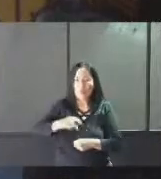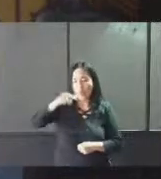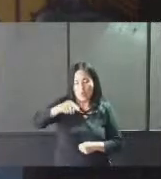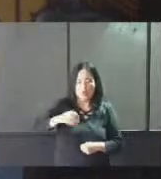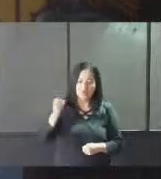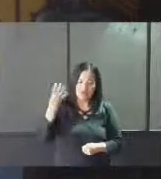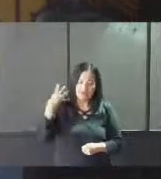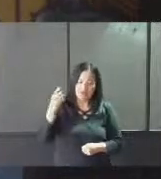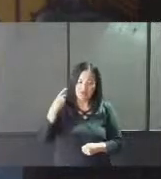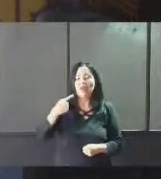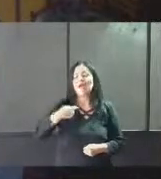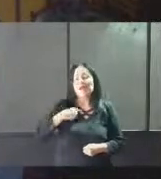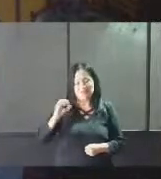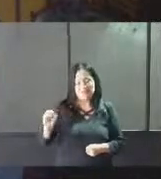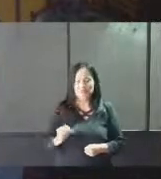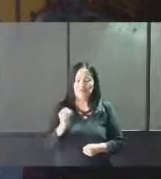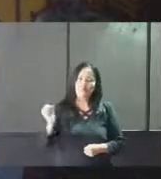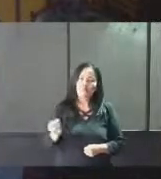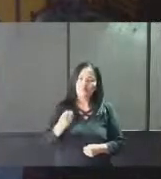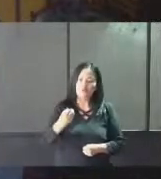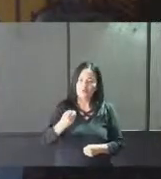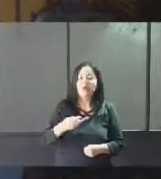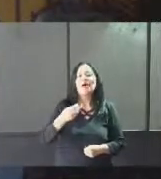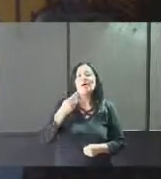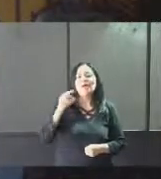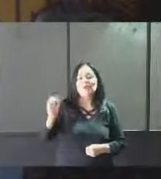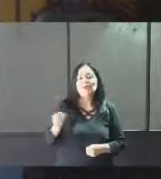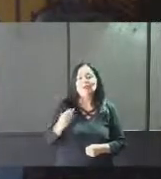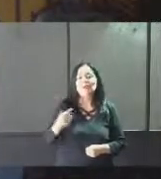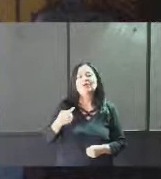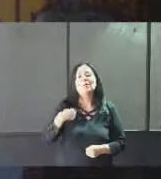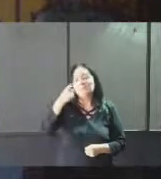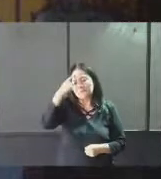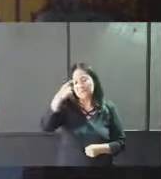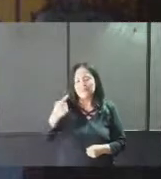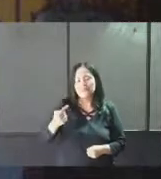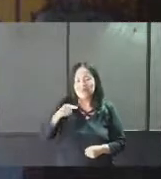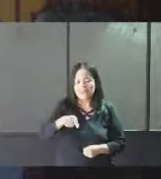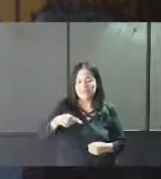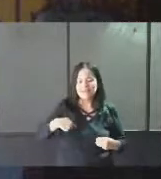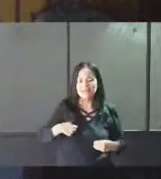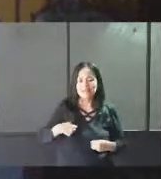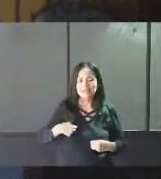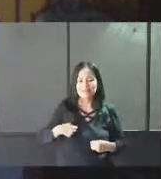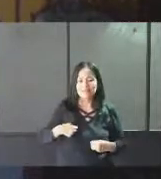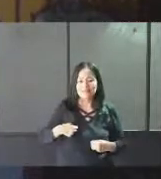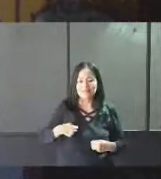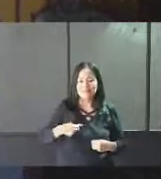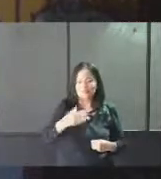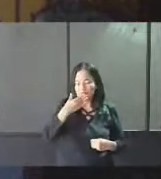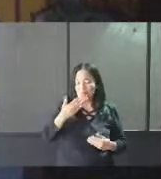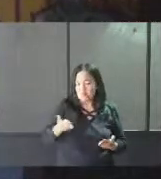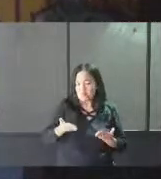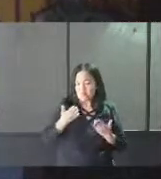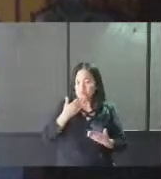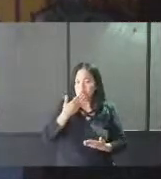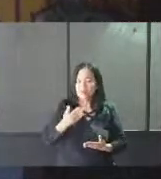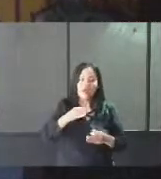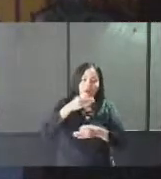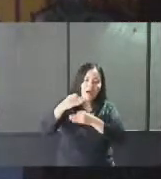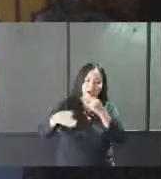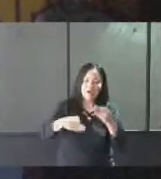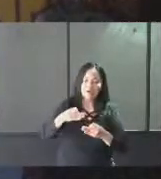post-COVID. So today's forum is a great opportunity to strengthen this partnership and platform. And we have